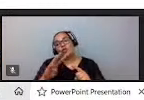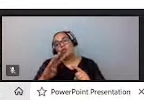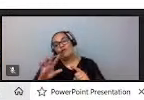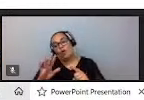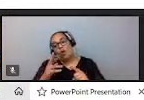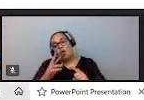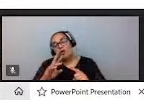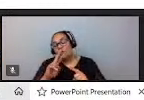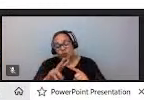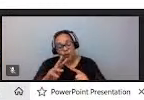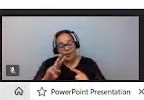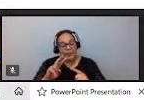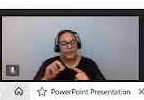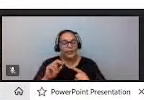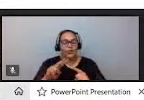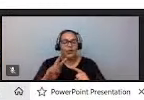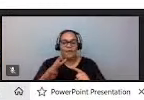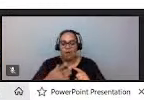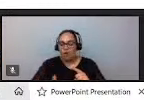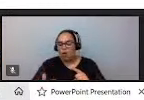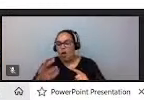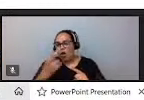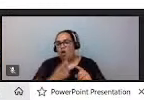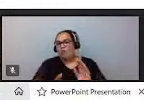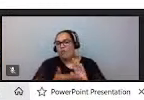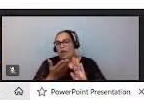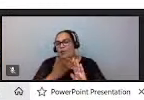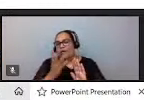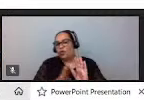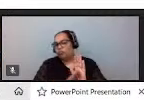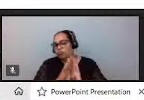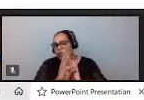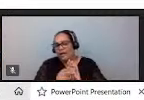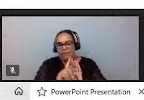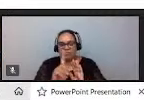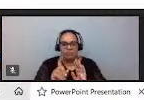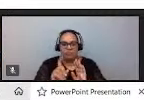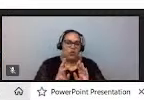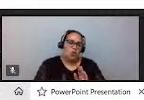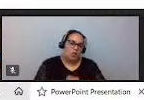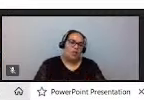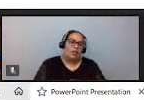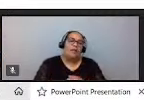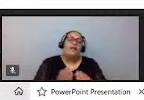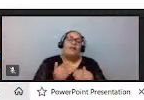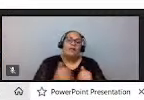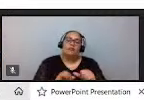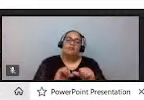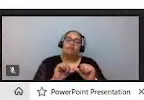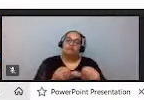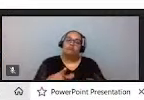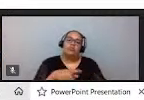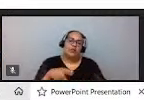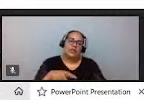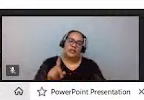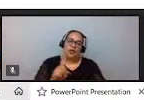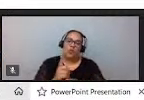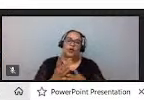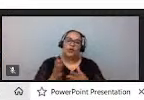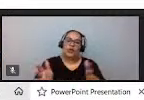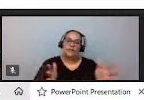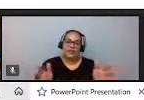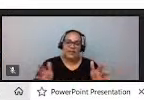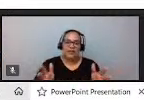that we will be able to communicate the further up updates I think in regard to that um and then we continually participate uh with the